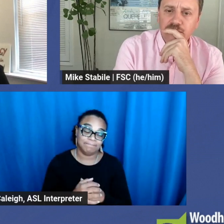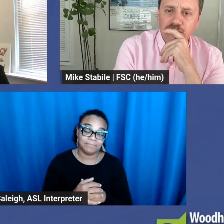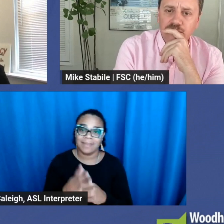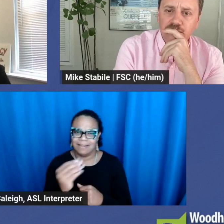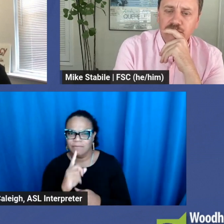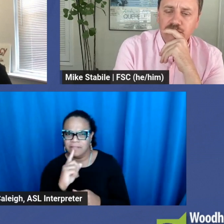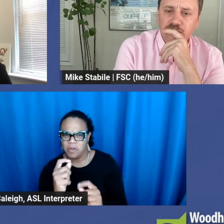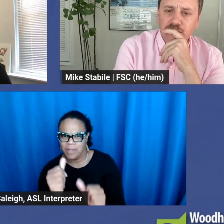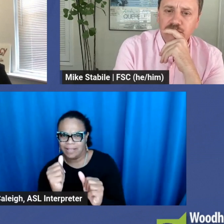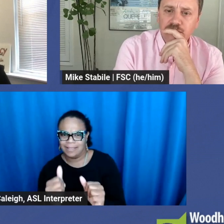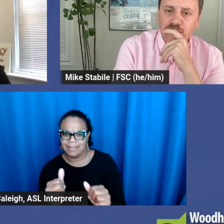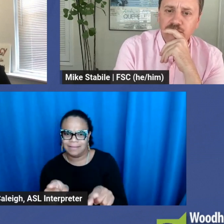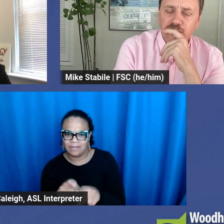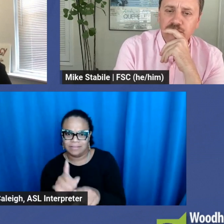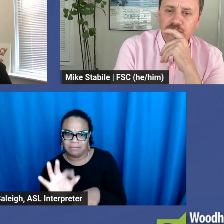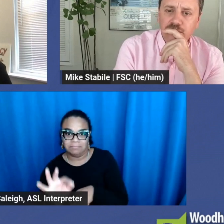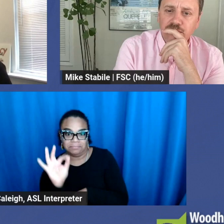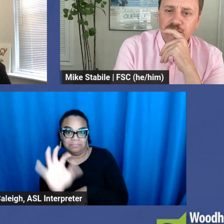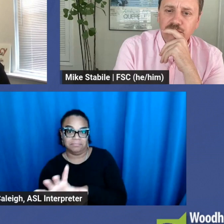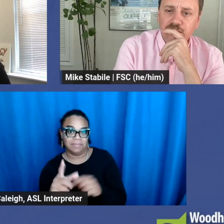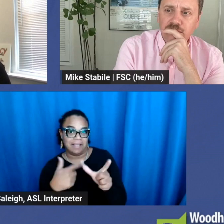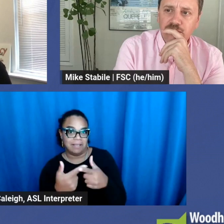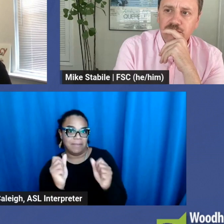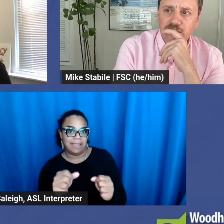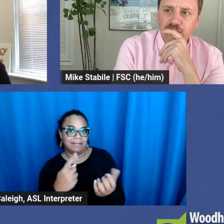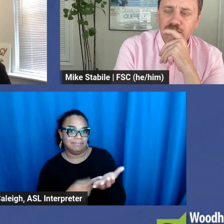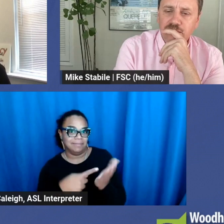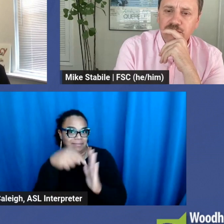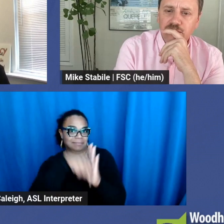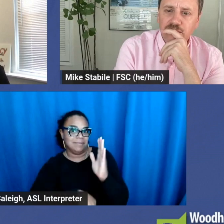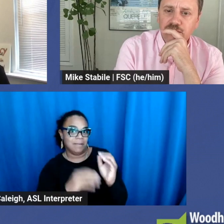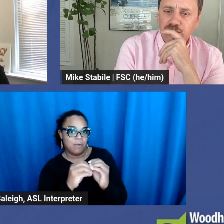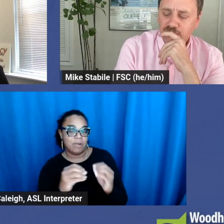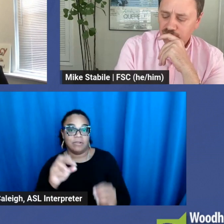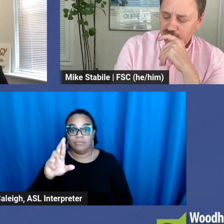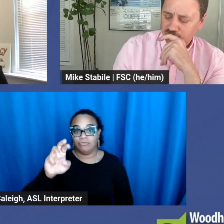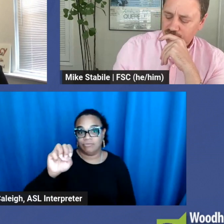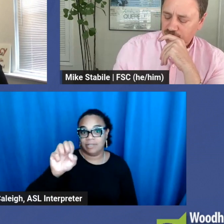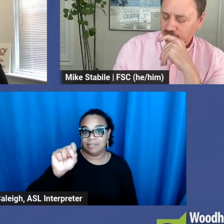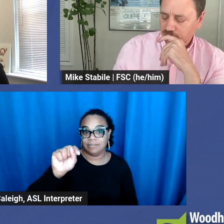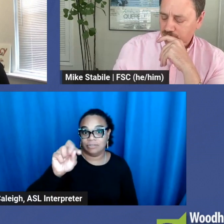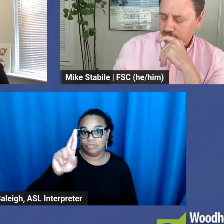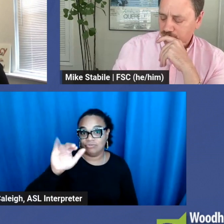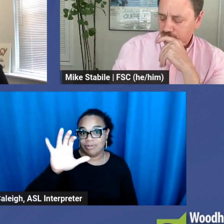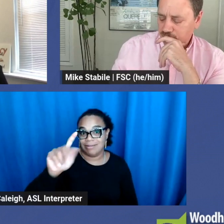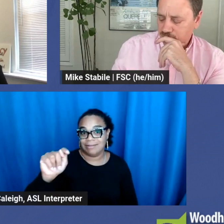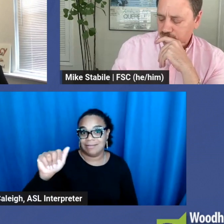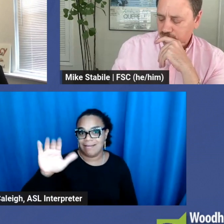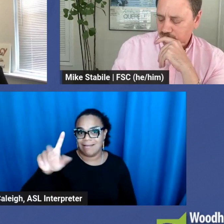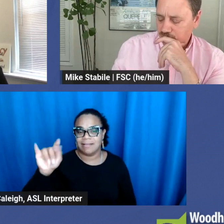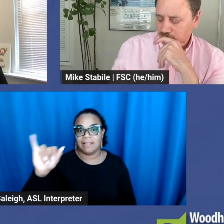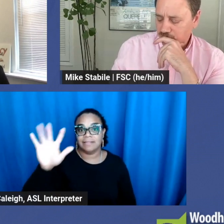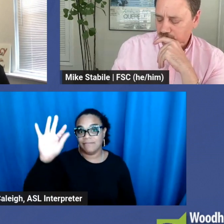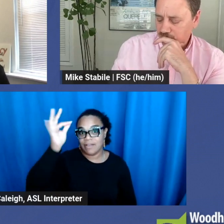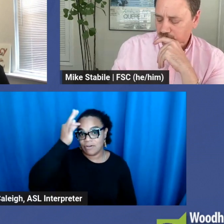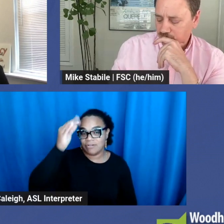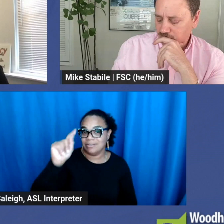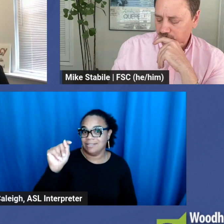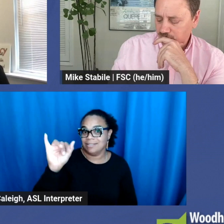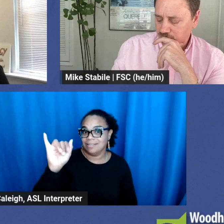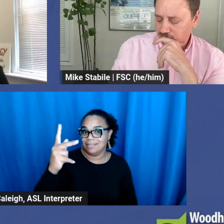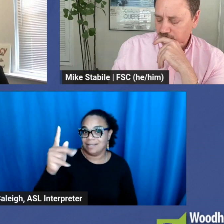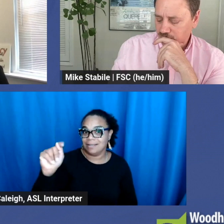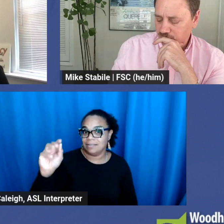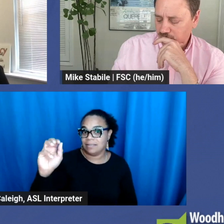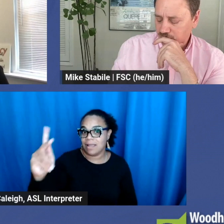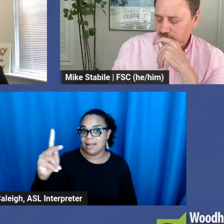quickly, I'd also flag, and we can dig into it more if you want to, there is the Restrict Act. That would be the federal TikTok ban, effectively. It doesn't